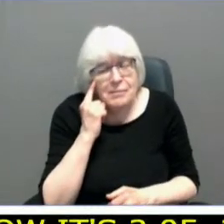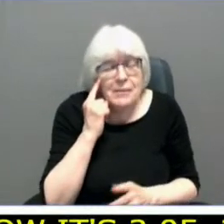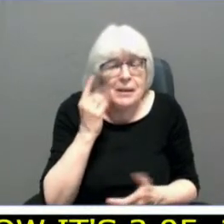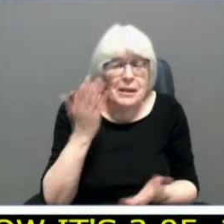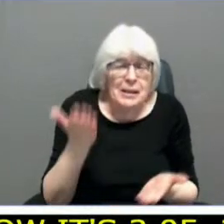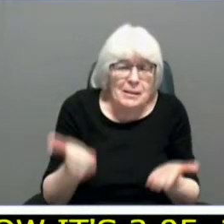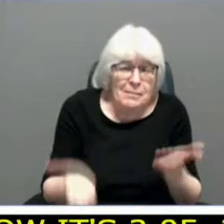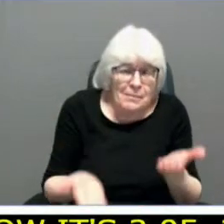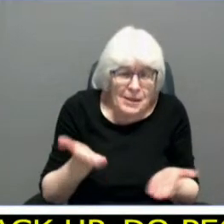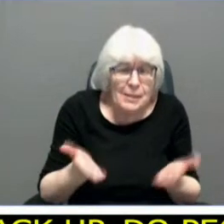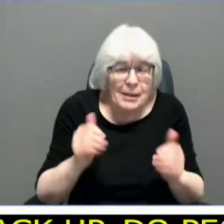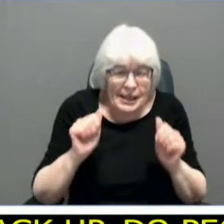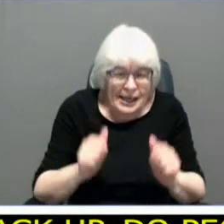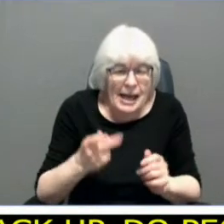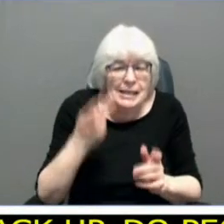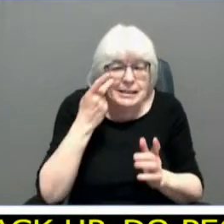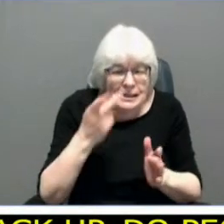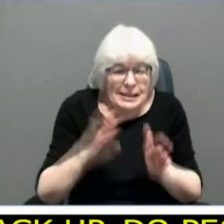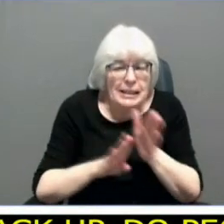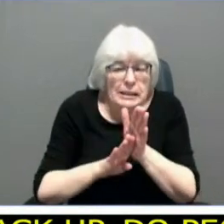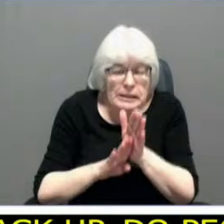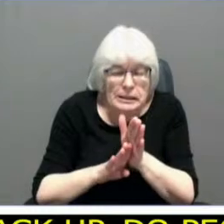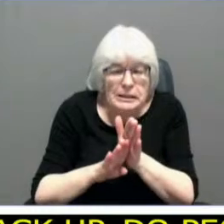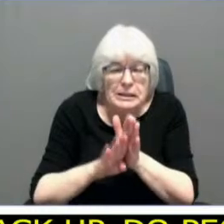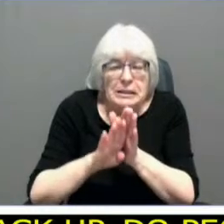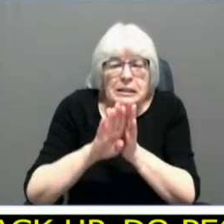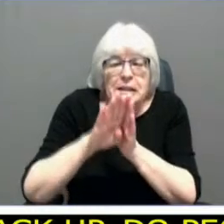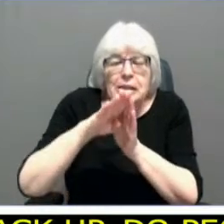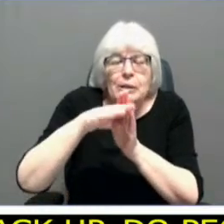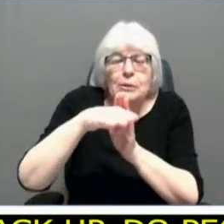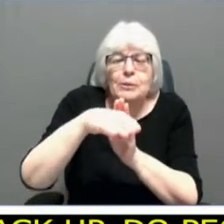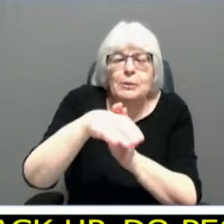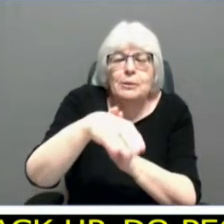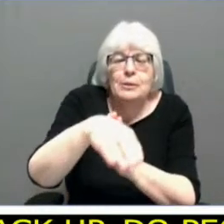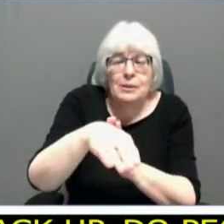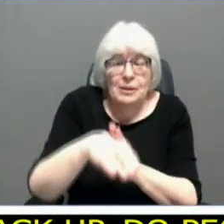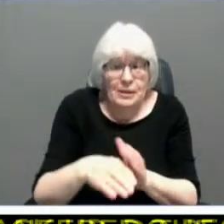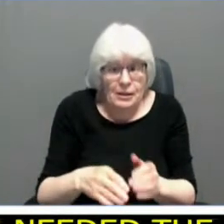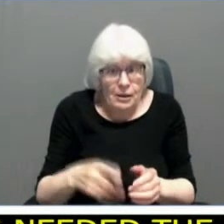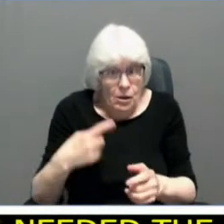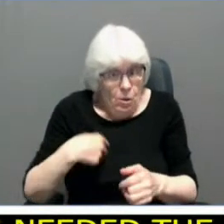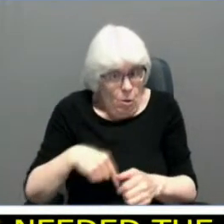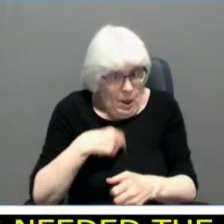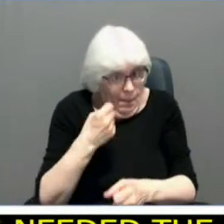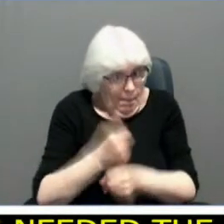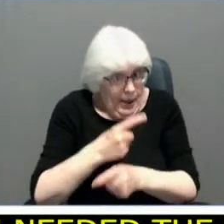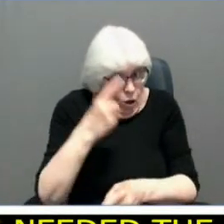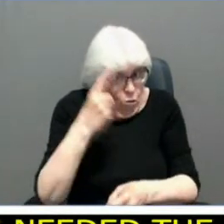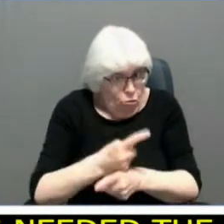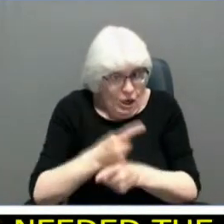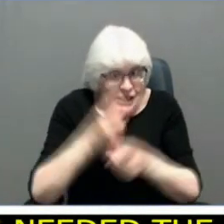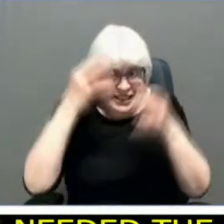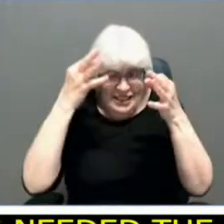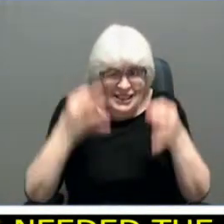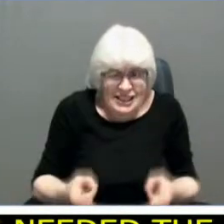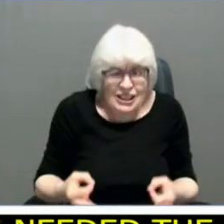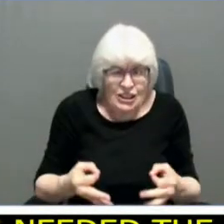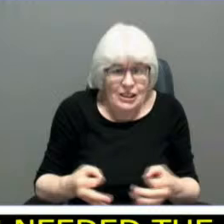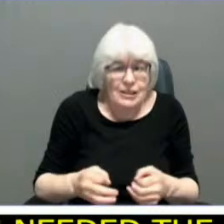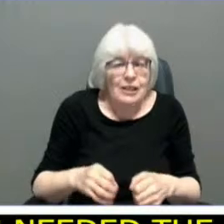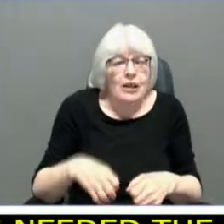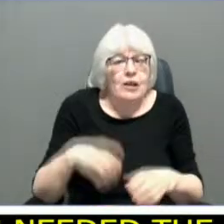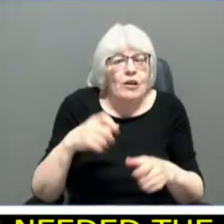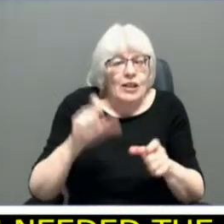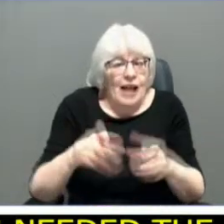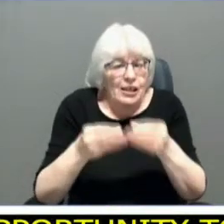this market, because if we make the right decisions here, we can solve an energy crisis and